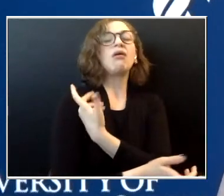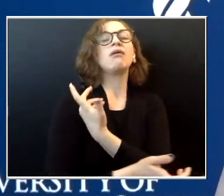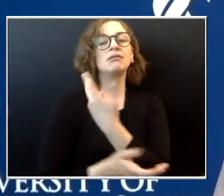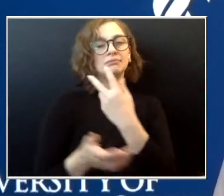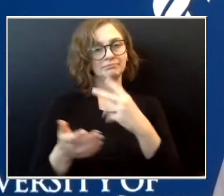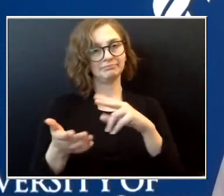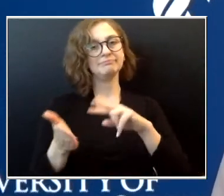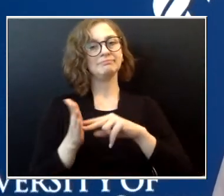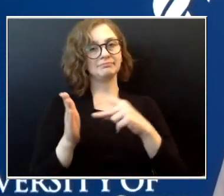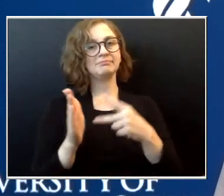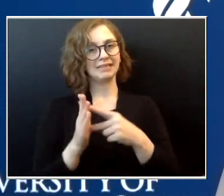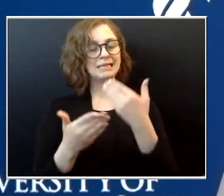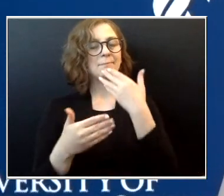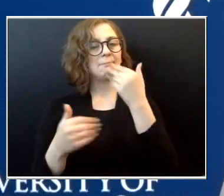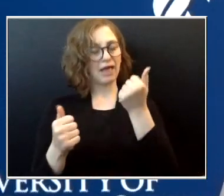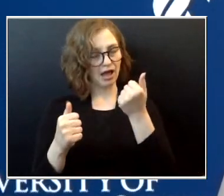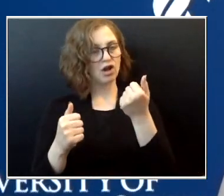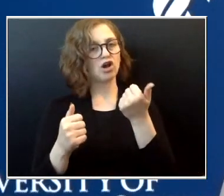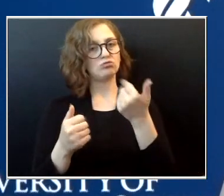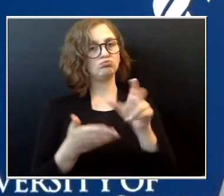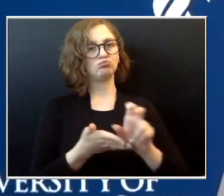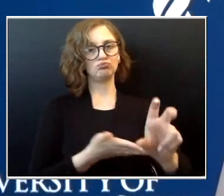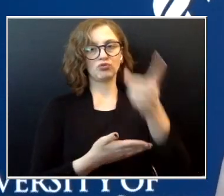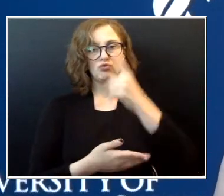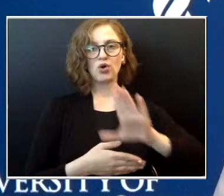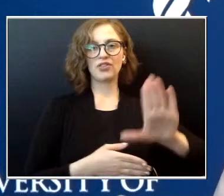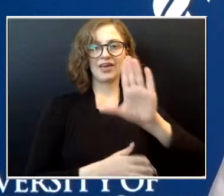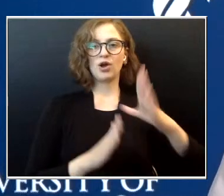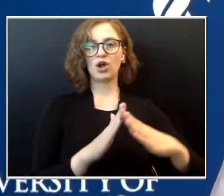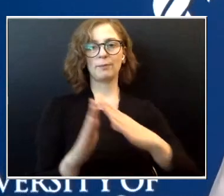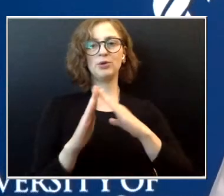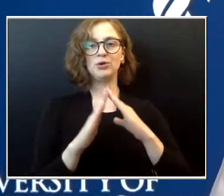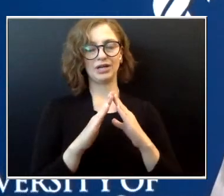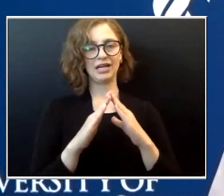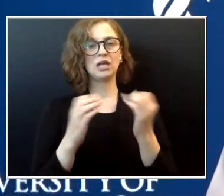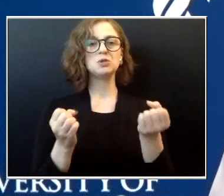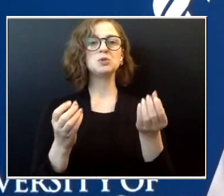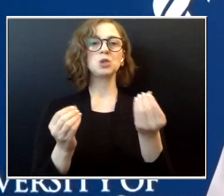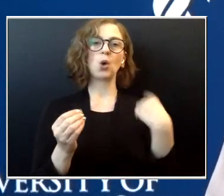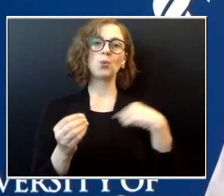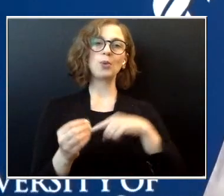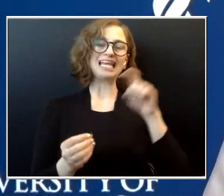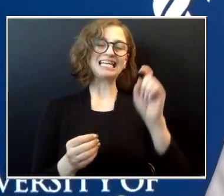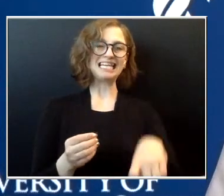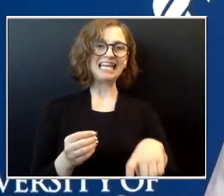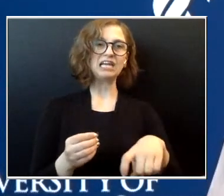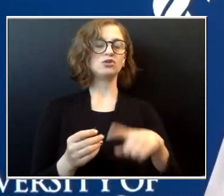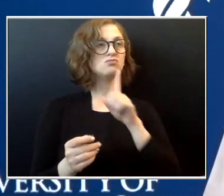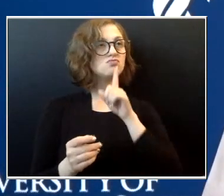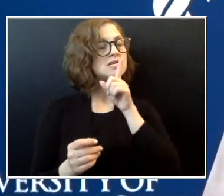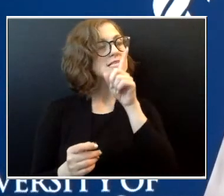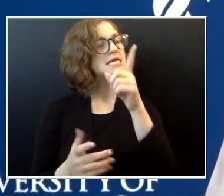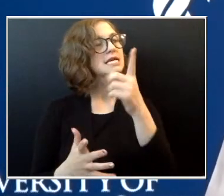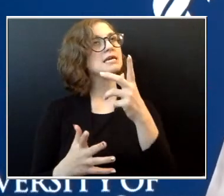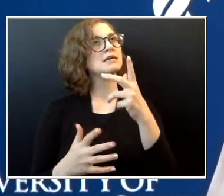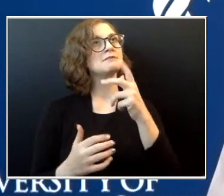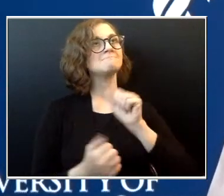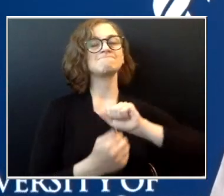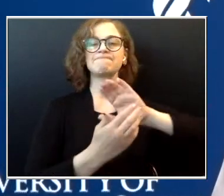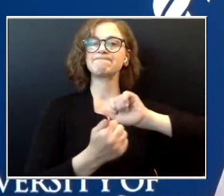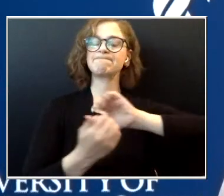vaccinated or immunized against these diseases. So I think we need to attack vaccine misinformation from many angles,